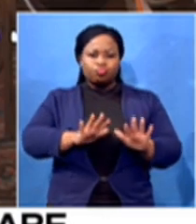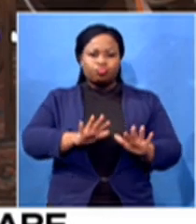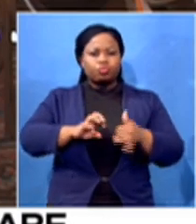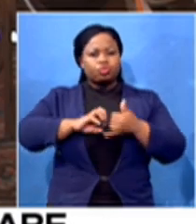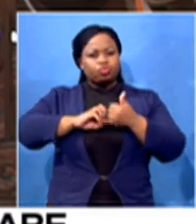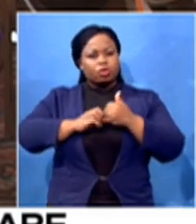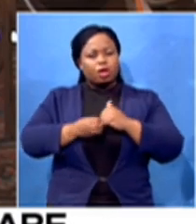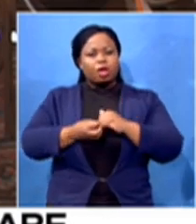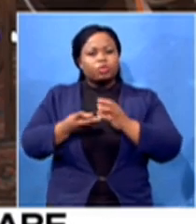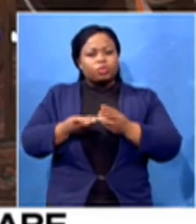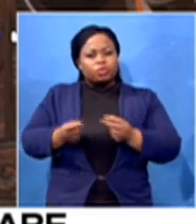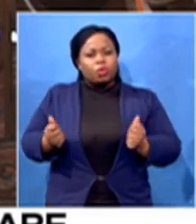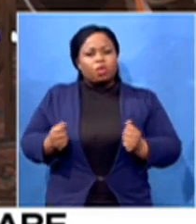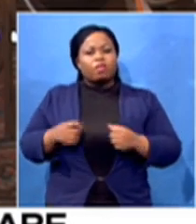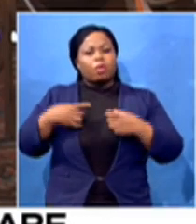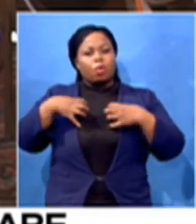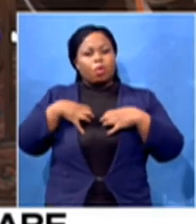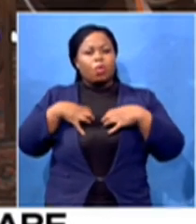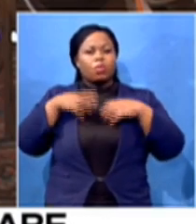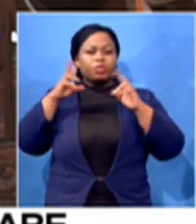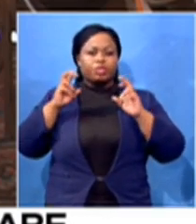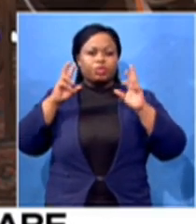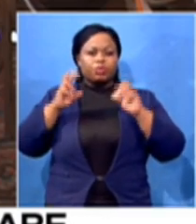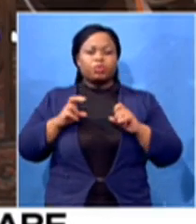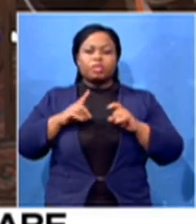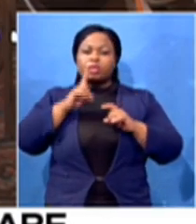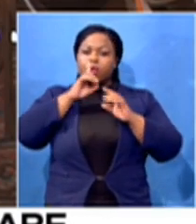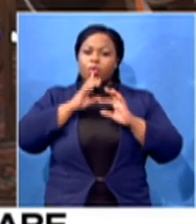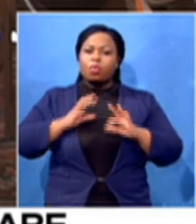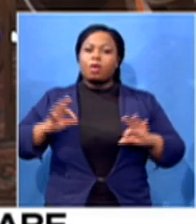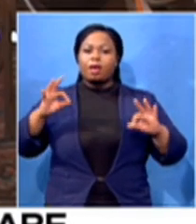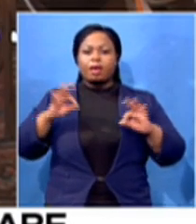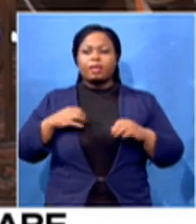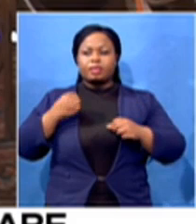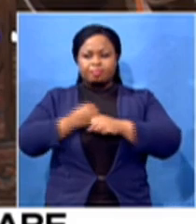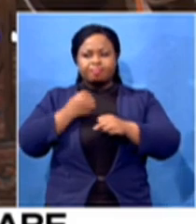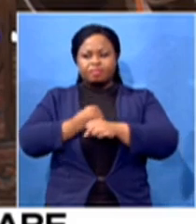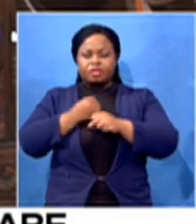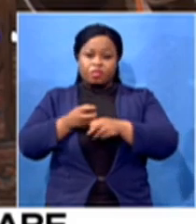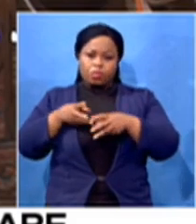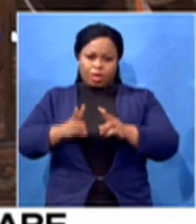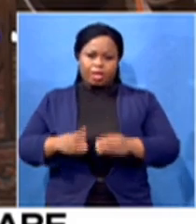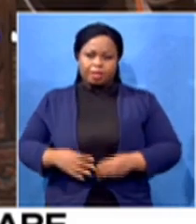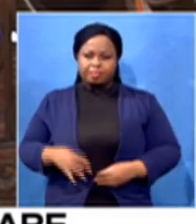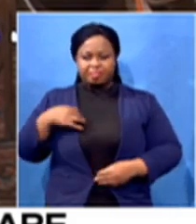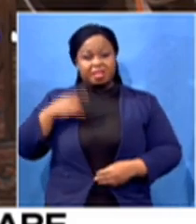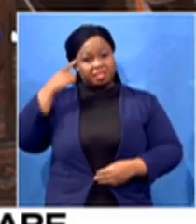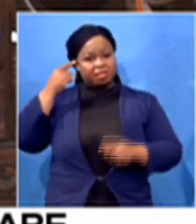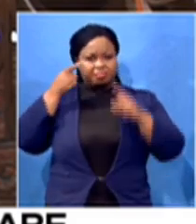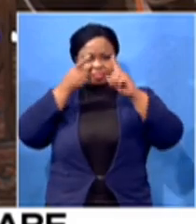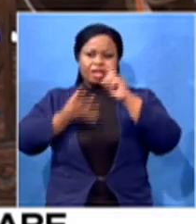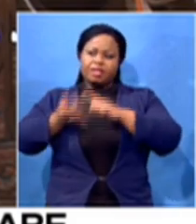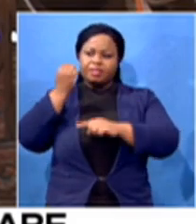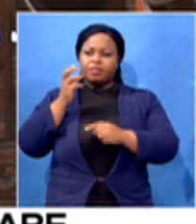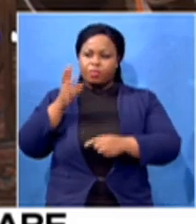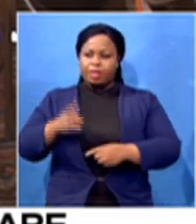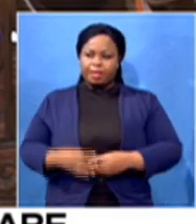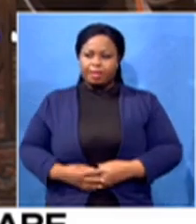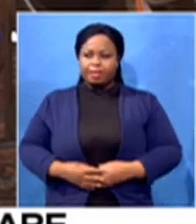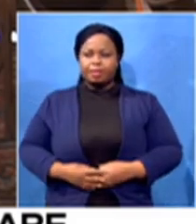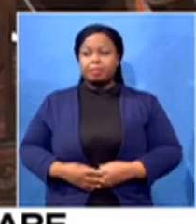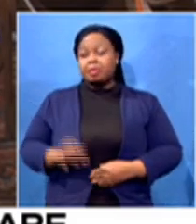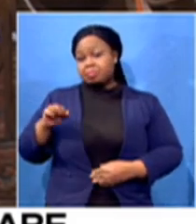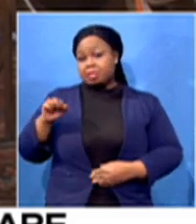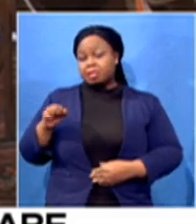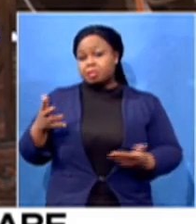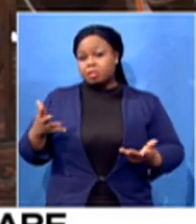quiet and productive manner. And I think we will ultimately achieve that. Yes, you